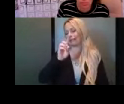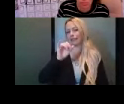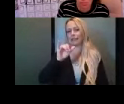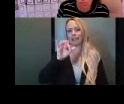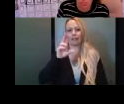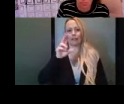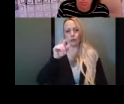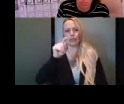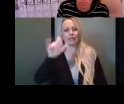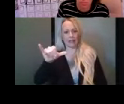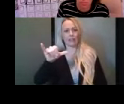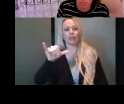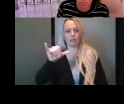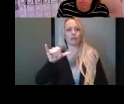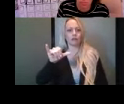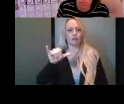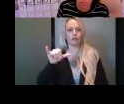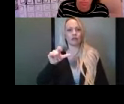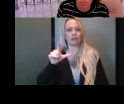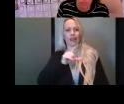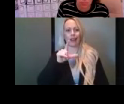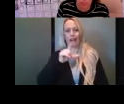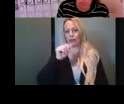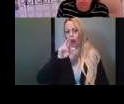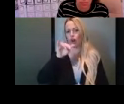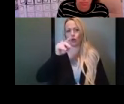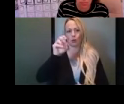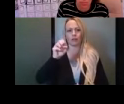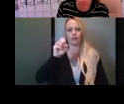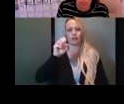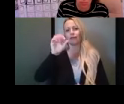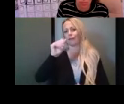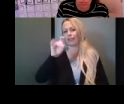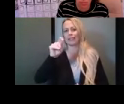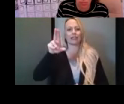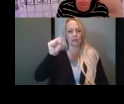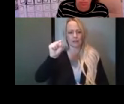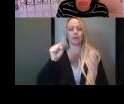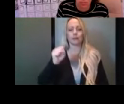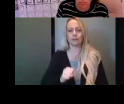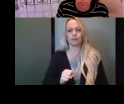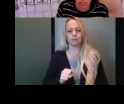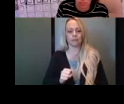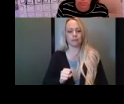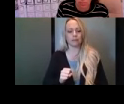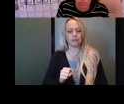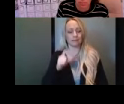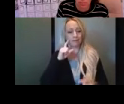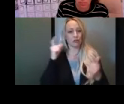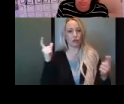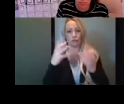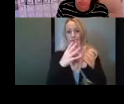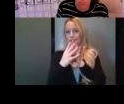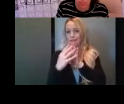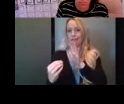reading skills. This is data from my lab as soon as, actually the first study I ran when I was at the University of Washington. And it's largely a replication